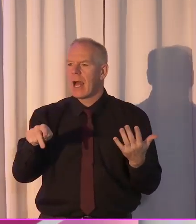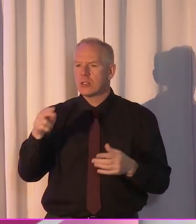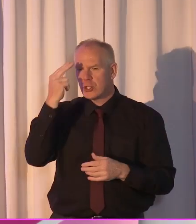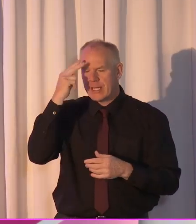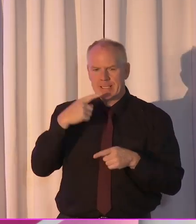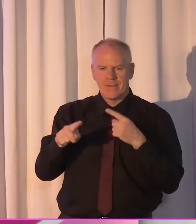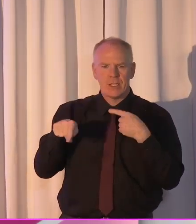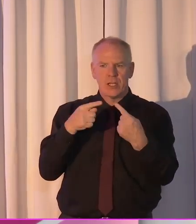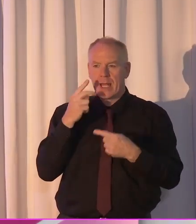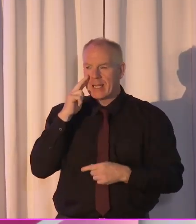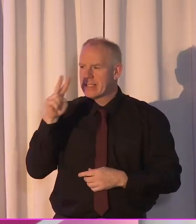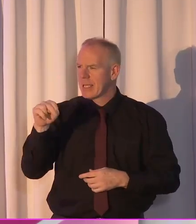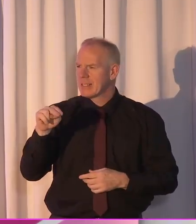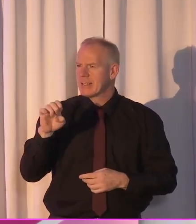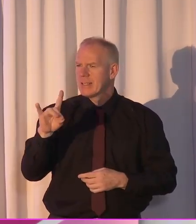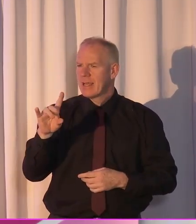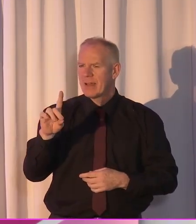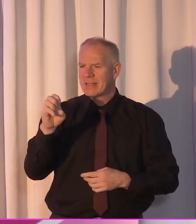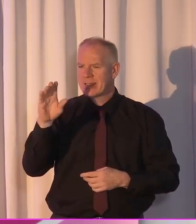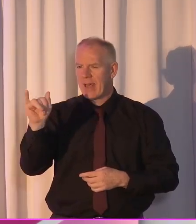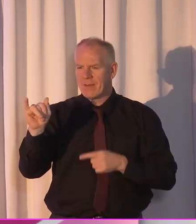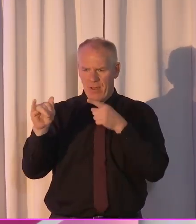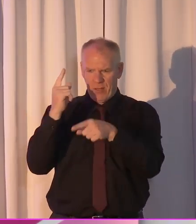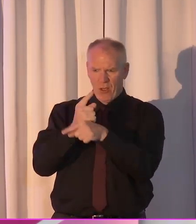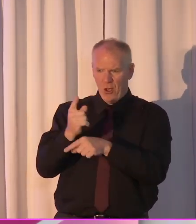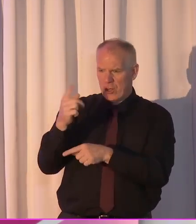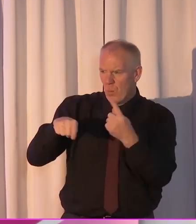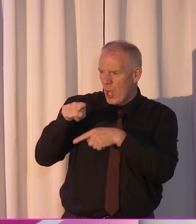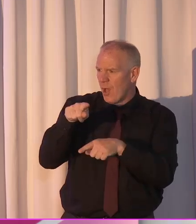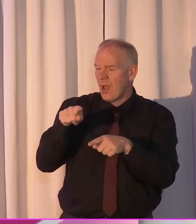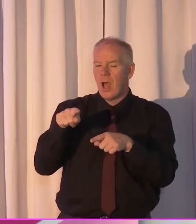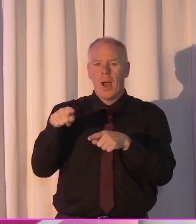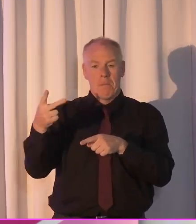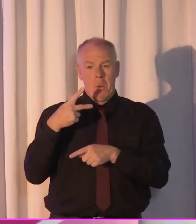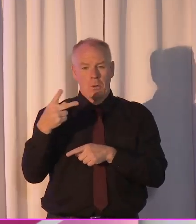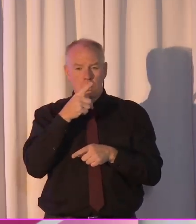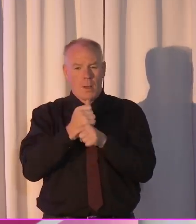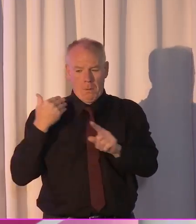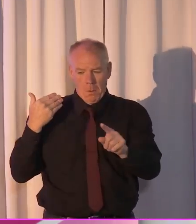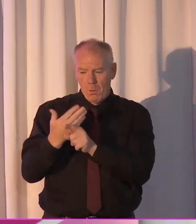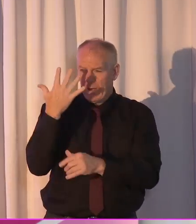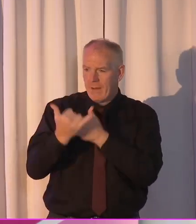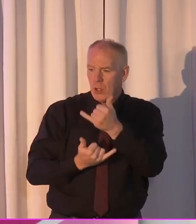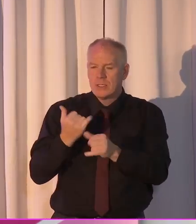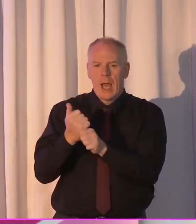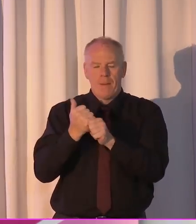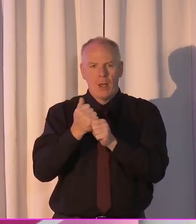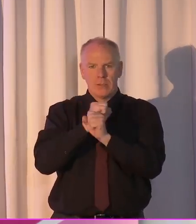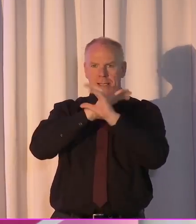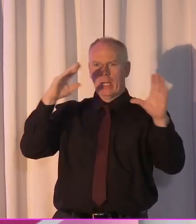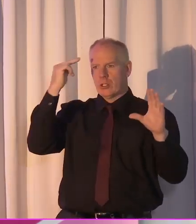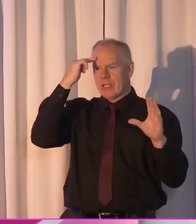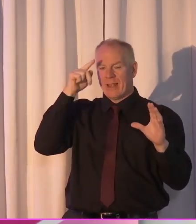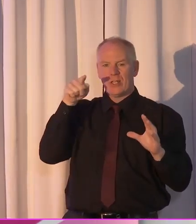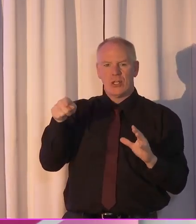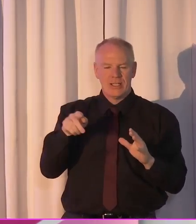challenges. And I see Niamh Daffy is down there, and herself and myself would have talked about this over the last 5 years in relation to it. And she's now